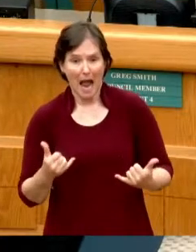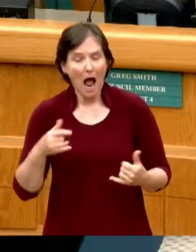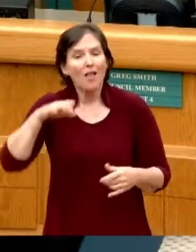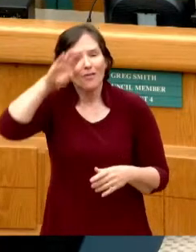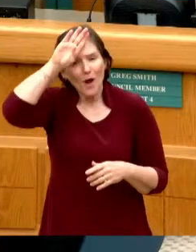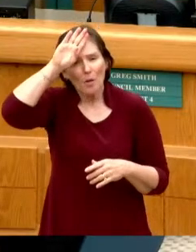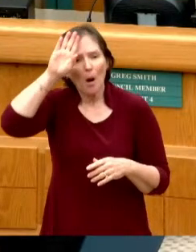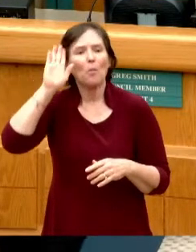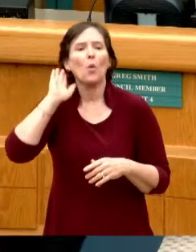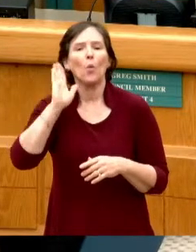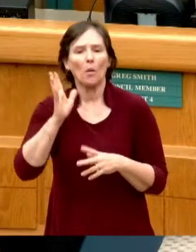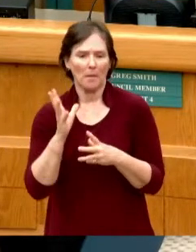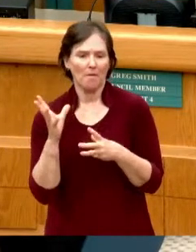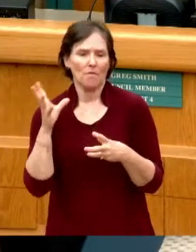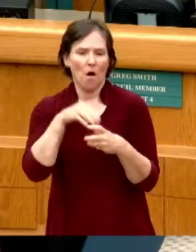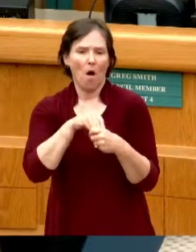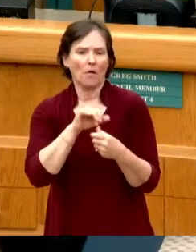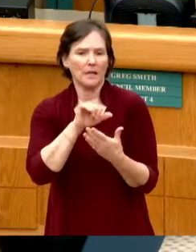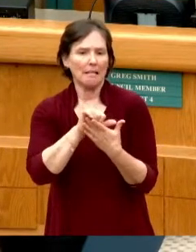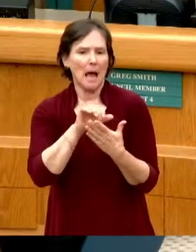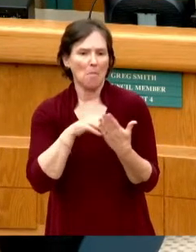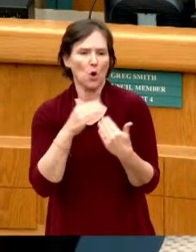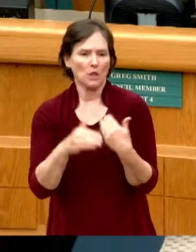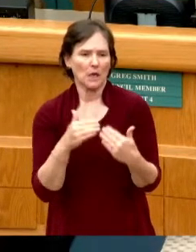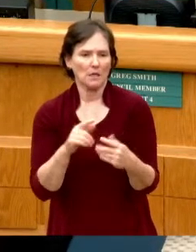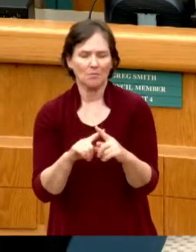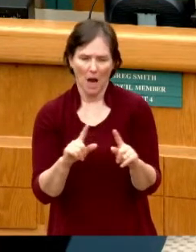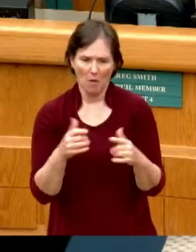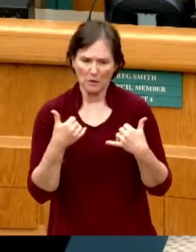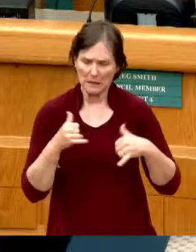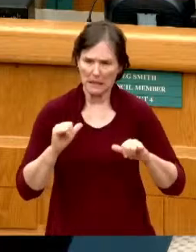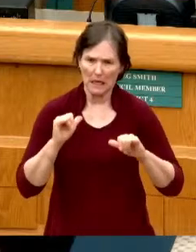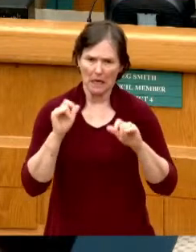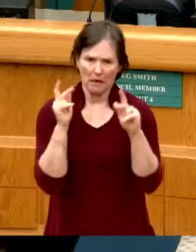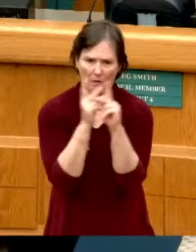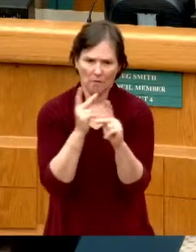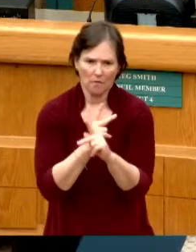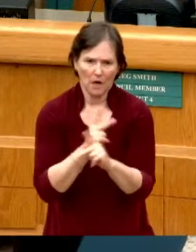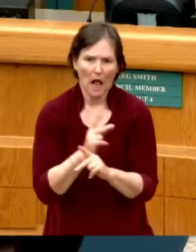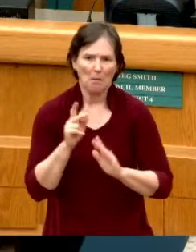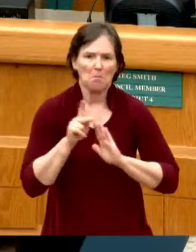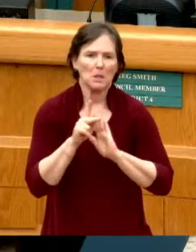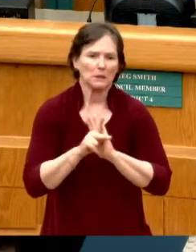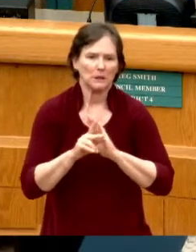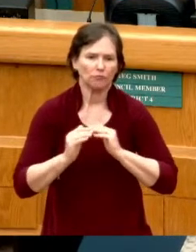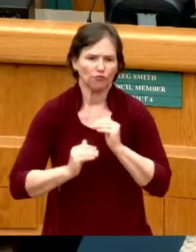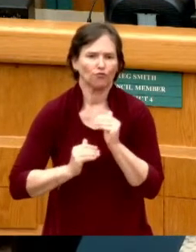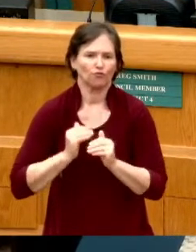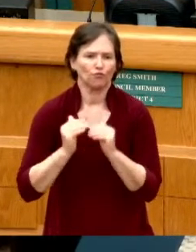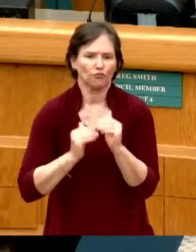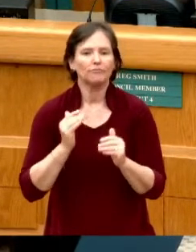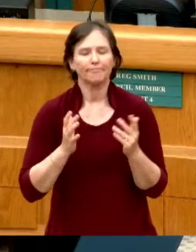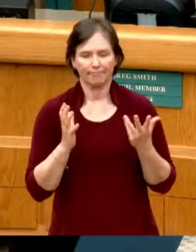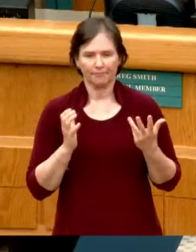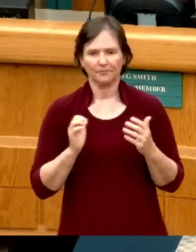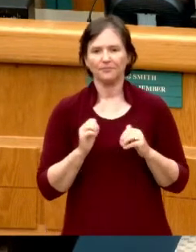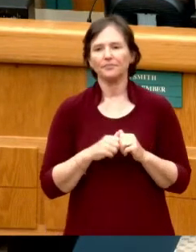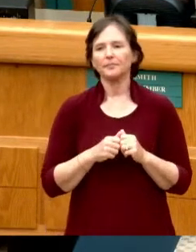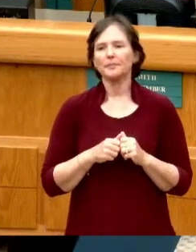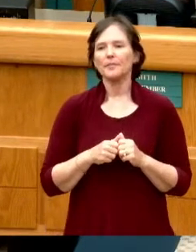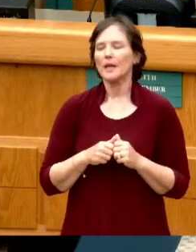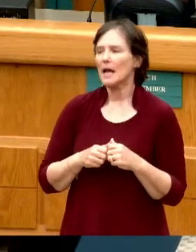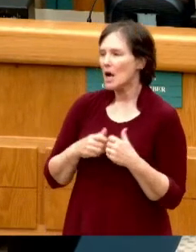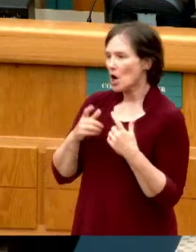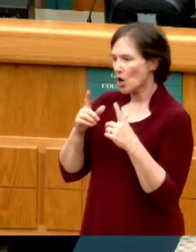this process. Yes, but again, the logistics are being worked out. Yes, sir. Okay, and now we're talking